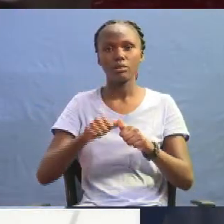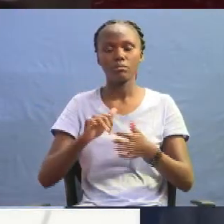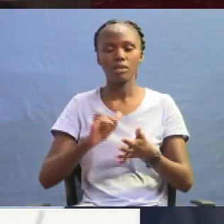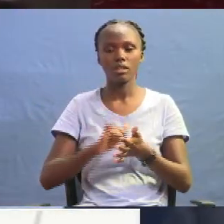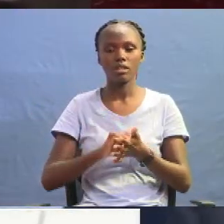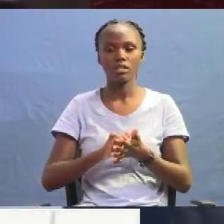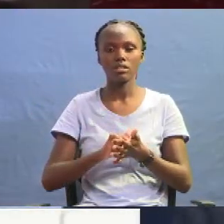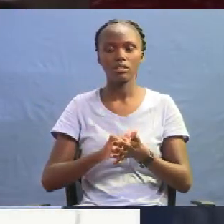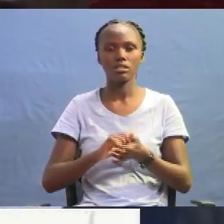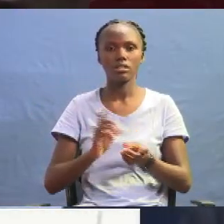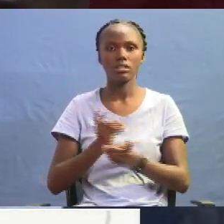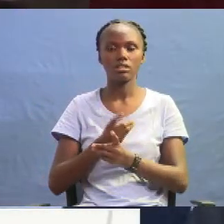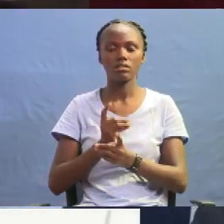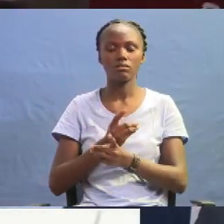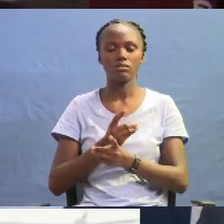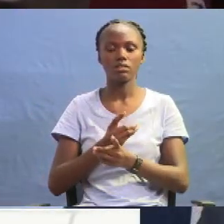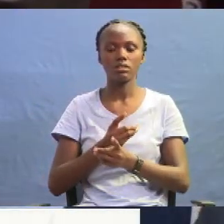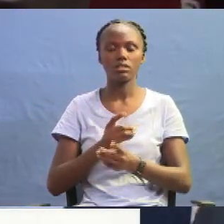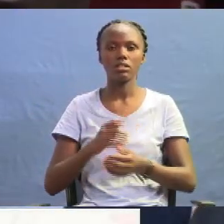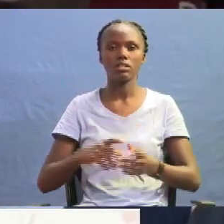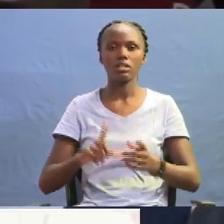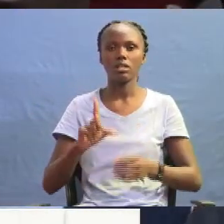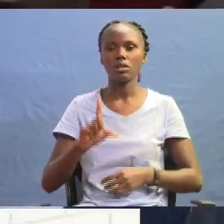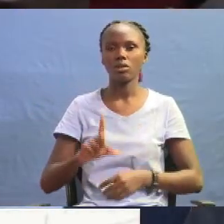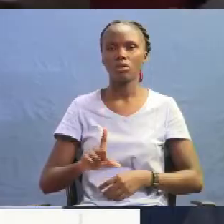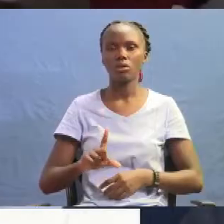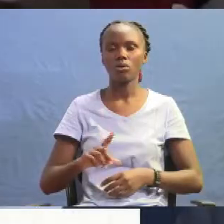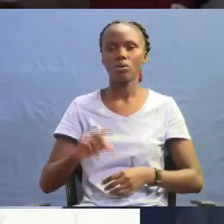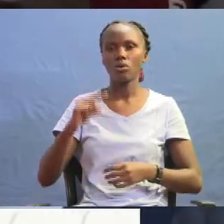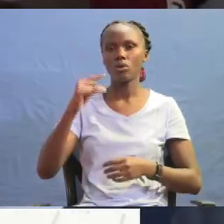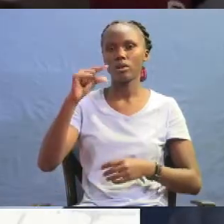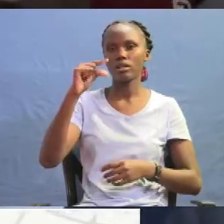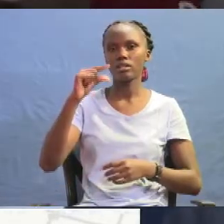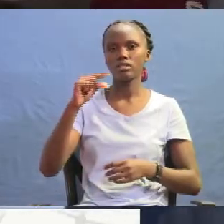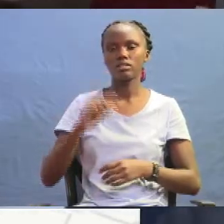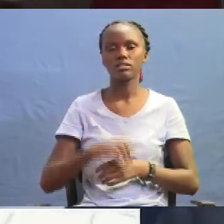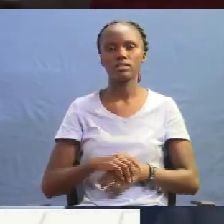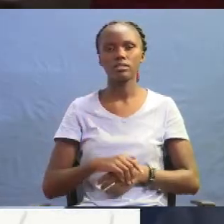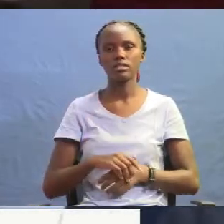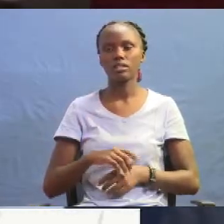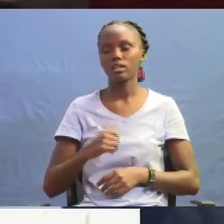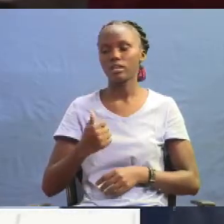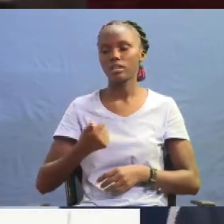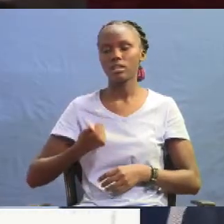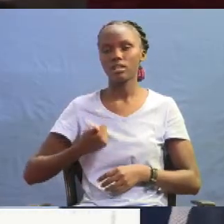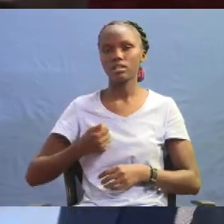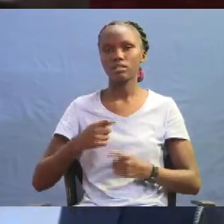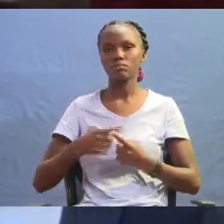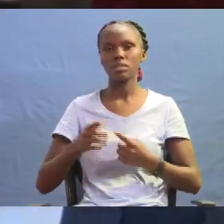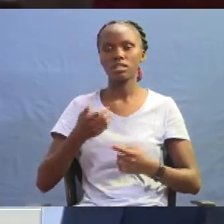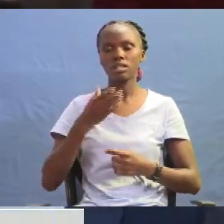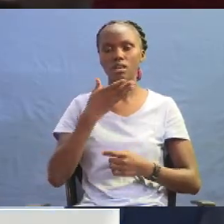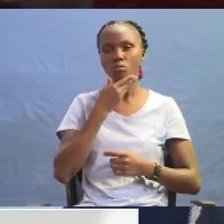to university with a lower grade as compared to the boys. While Article 27 of the